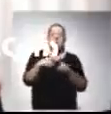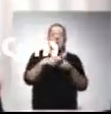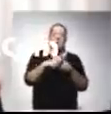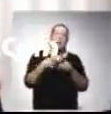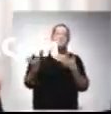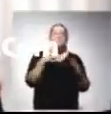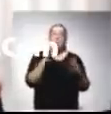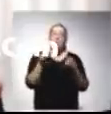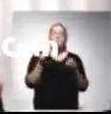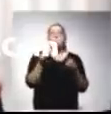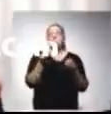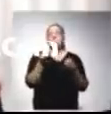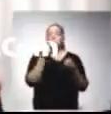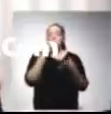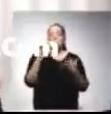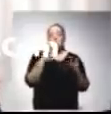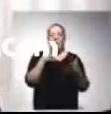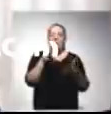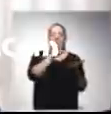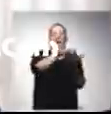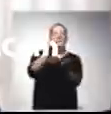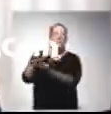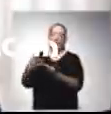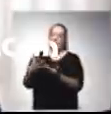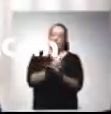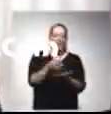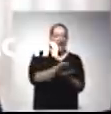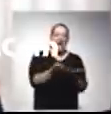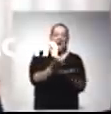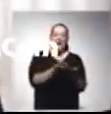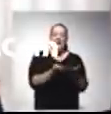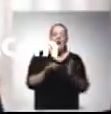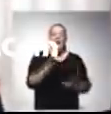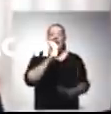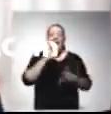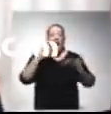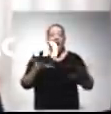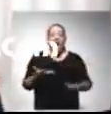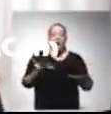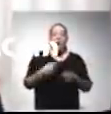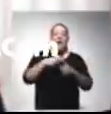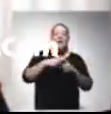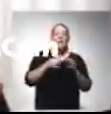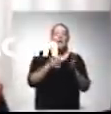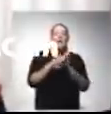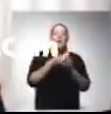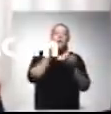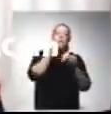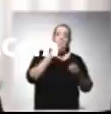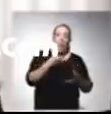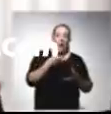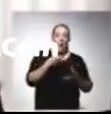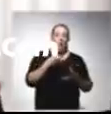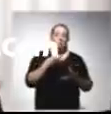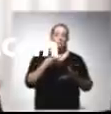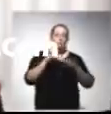of the channeling will go down, but that's not happening right now. This, I would almost bet, is from the solar